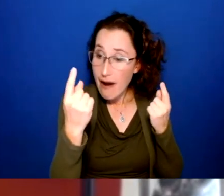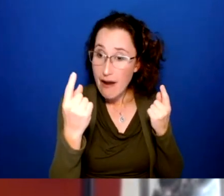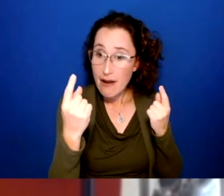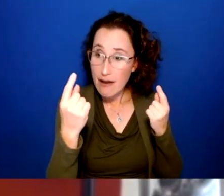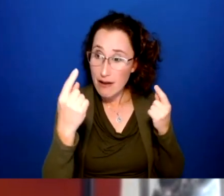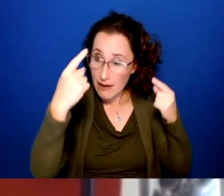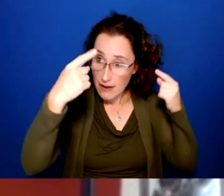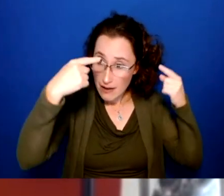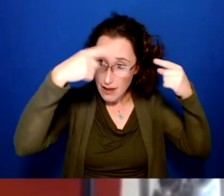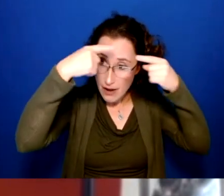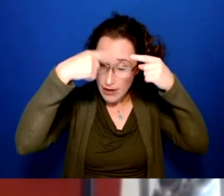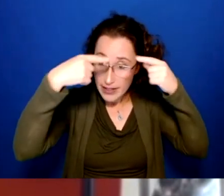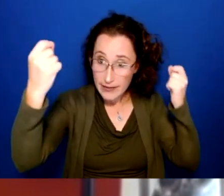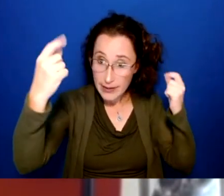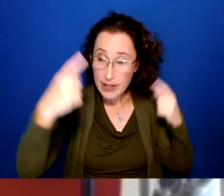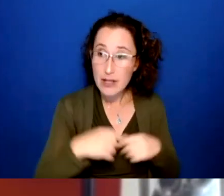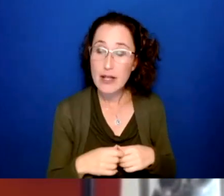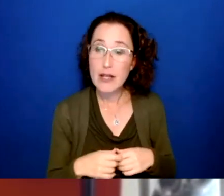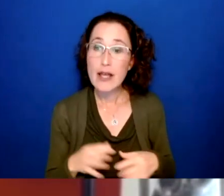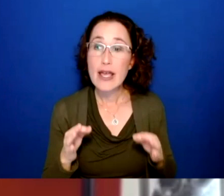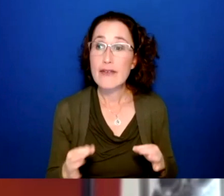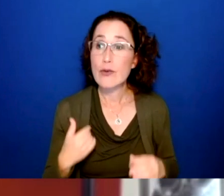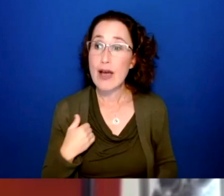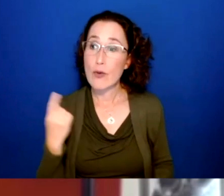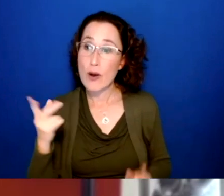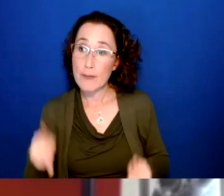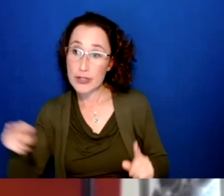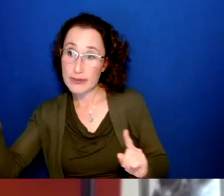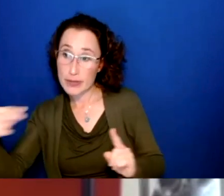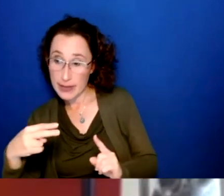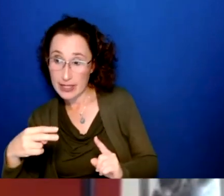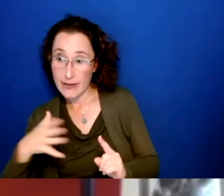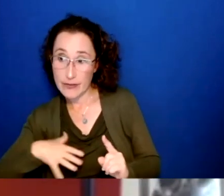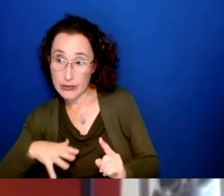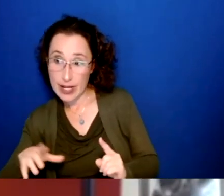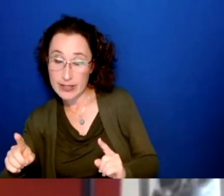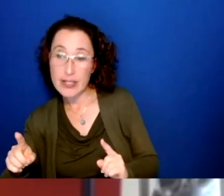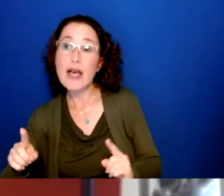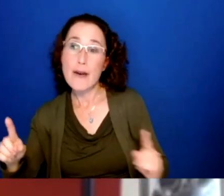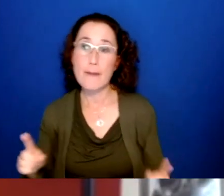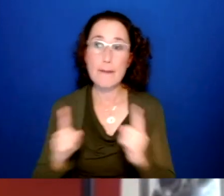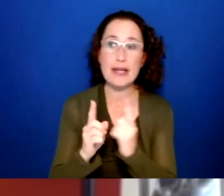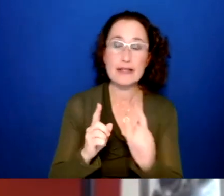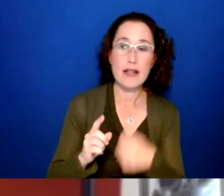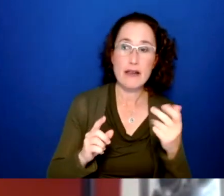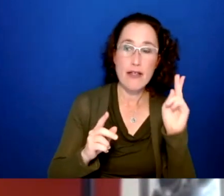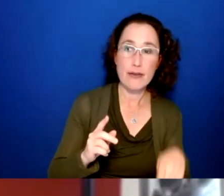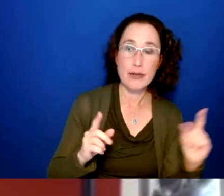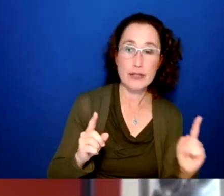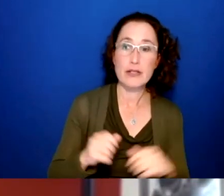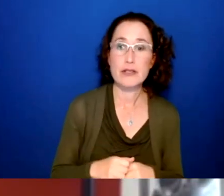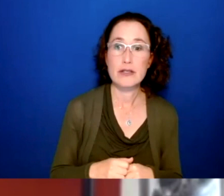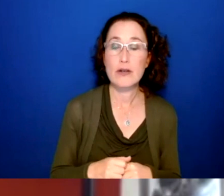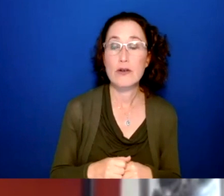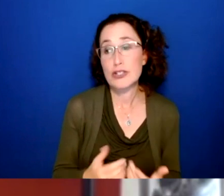way and encounters someone else who sees it another, could just assume that the way they see it is correct and the way the other person sees it